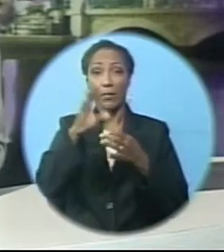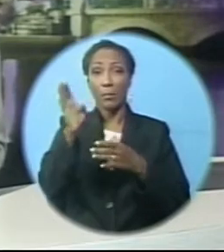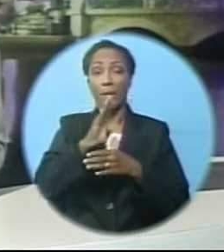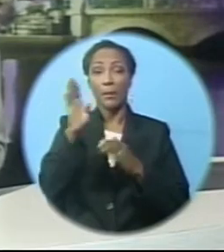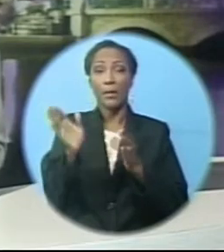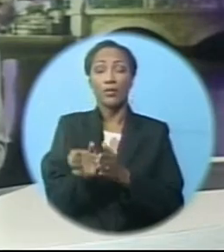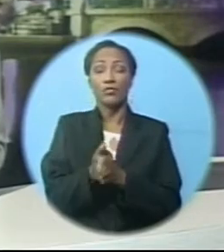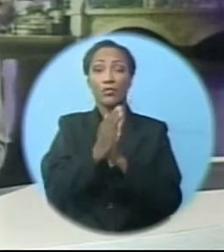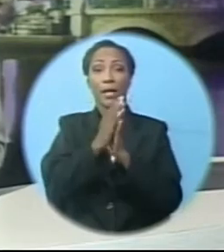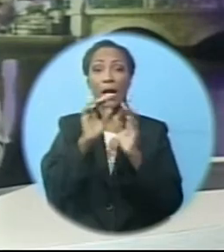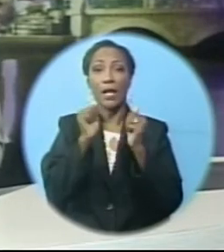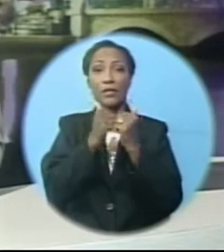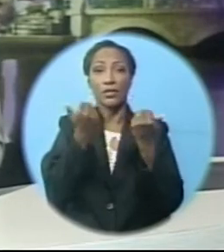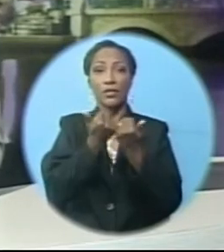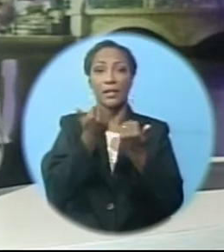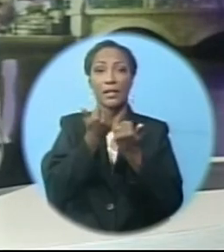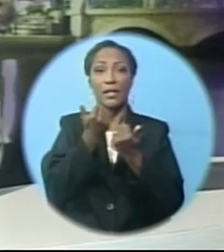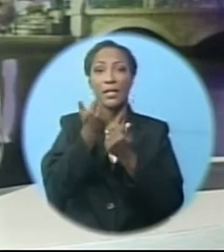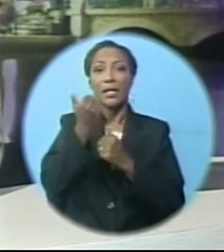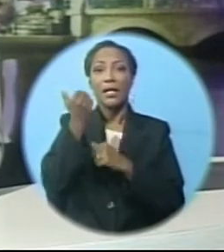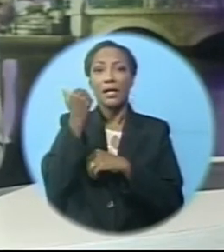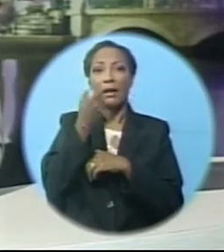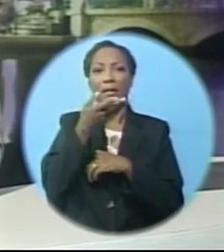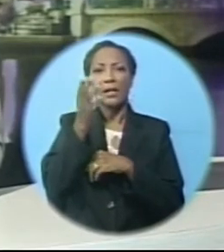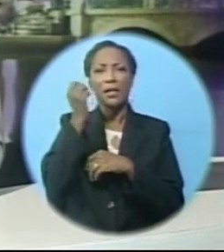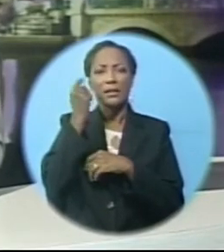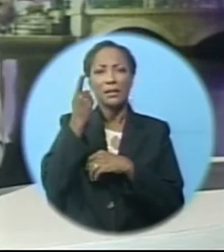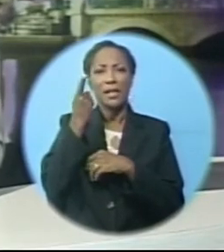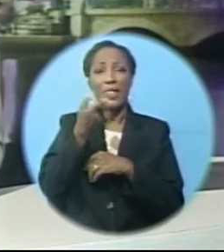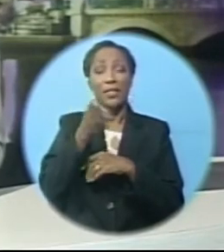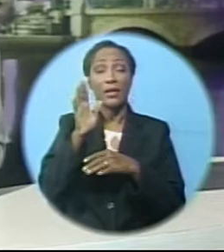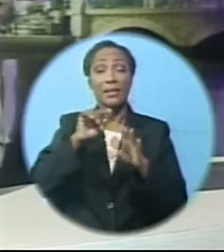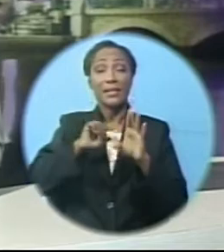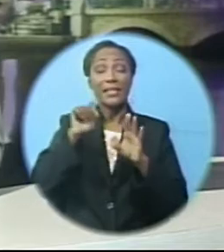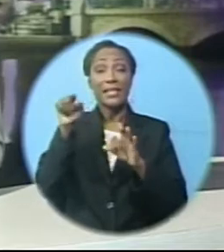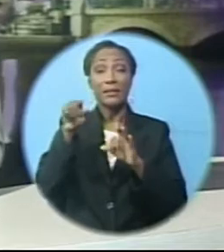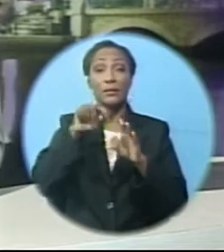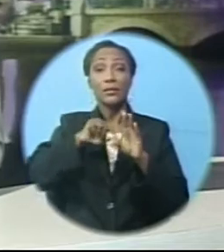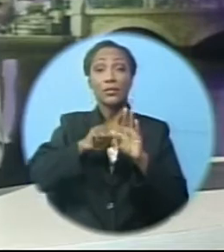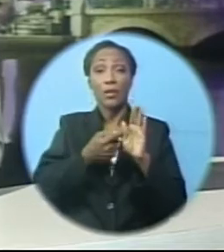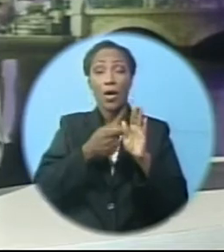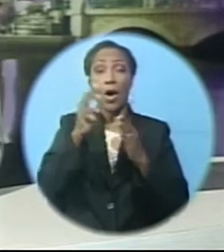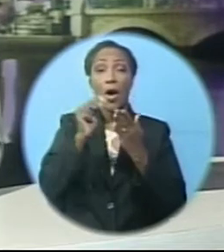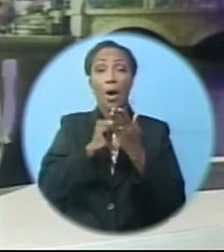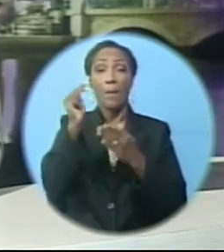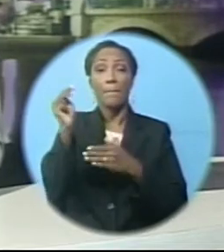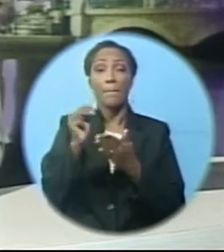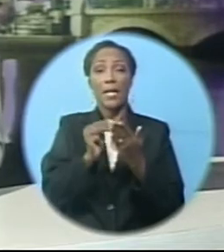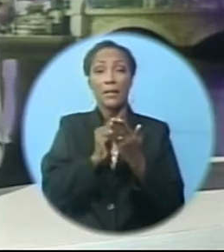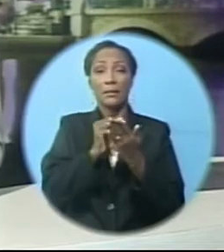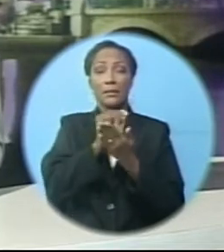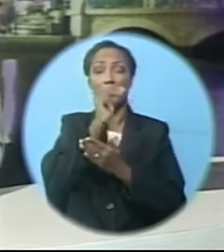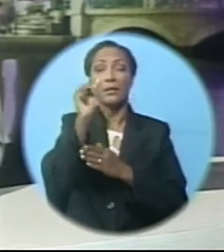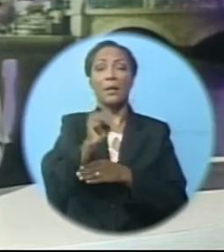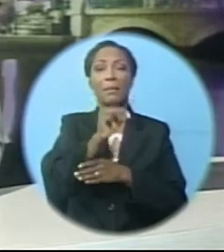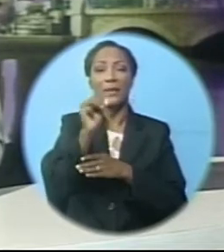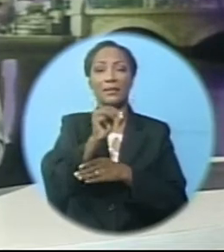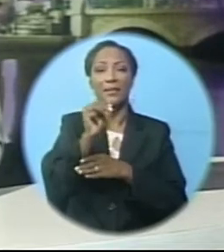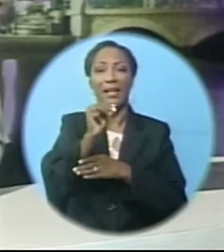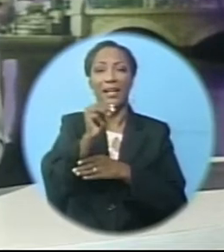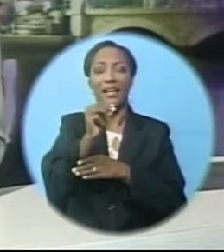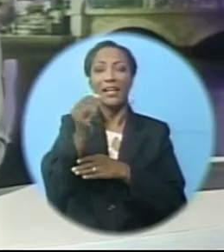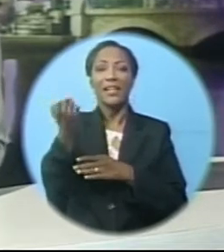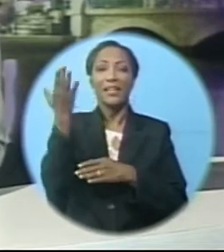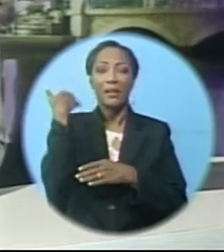Association. CBC Sports understands that Lynch will take up the post from Monday after the last CEO, David Dean, left office